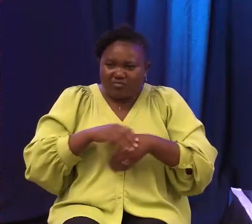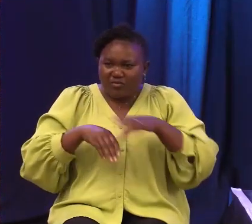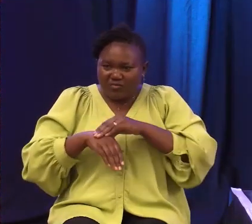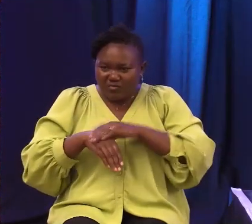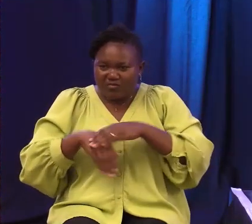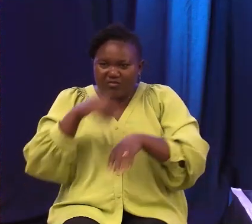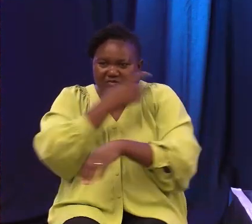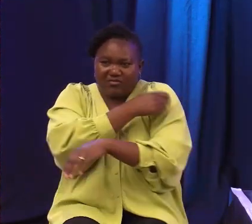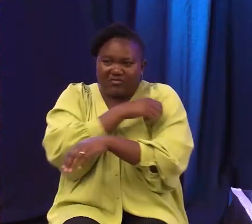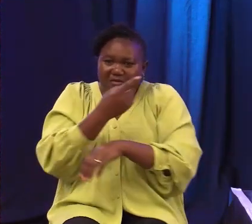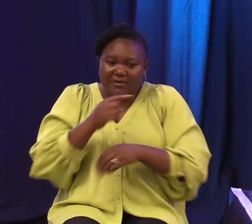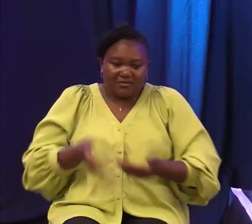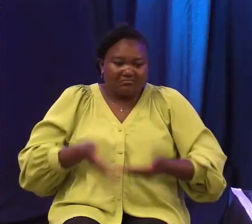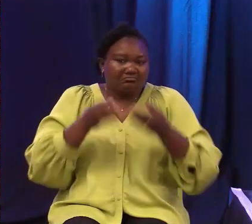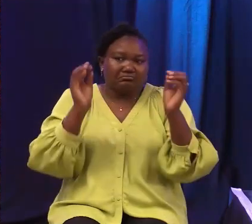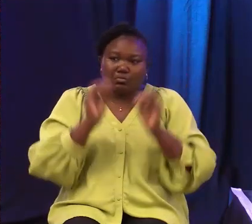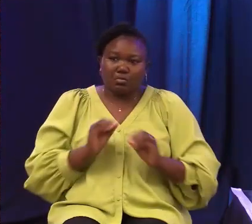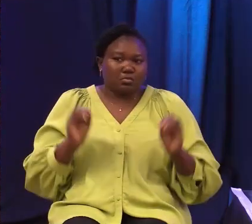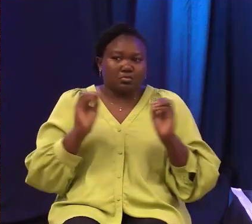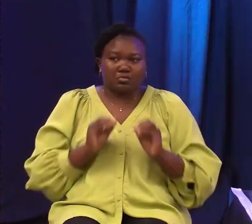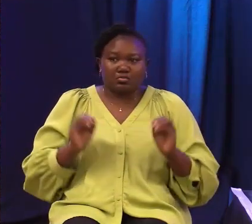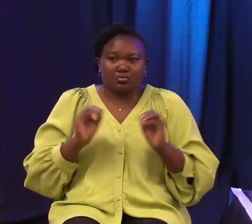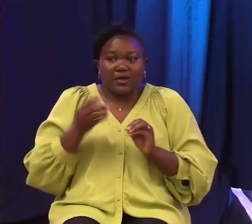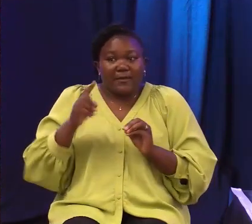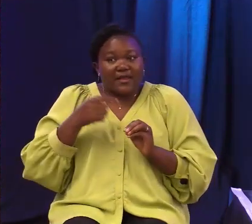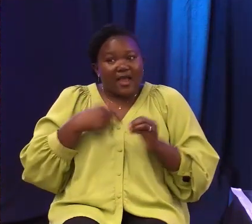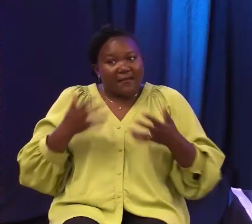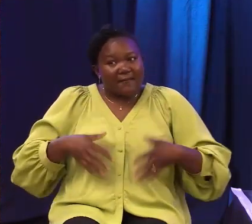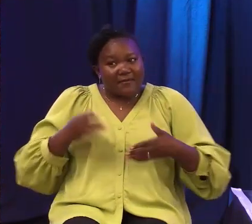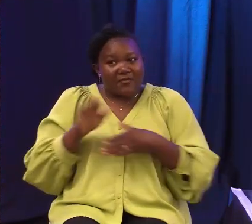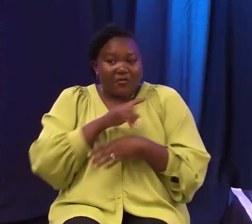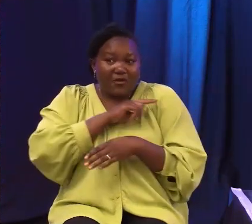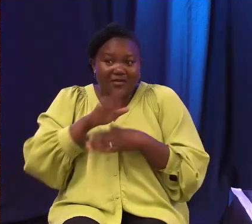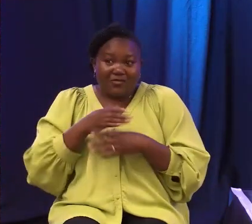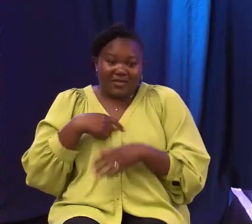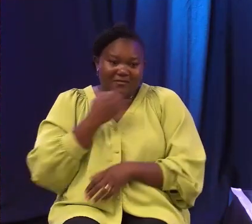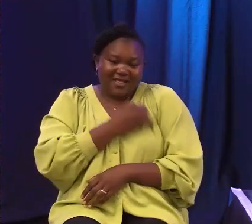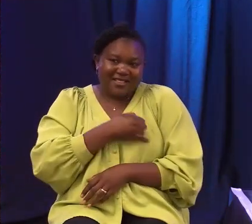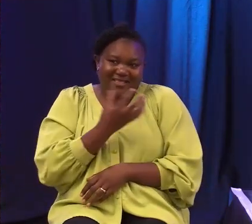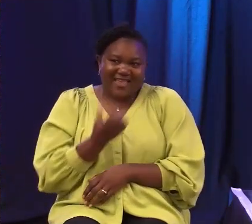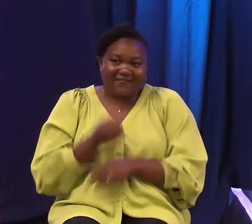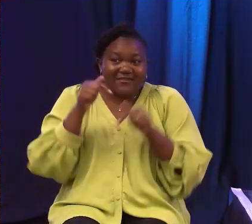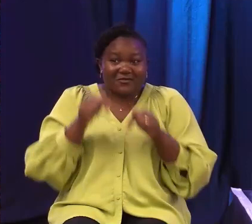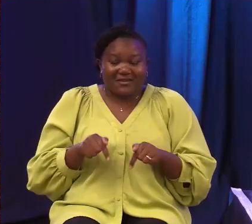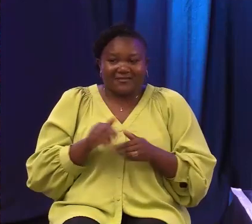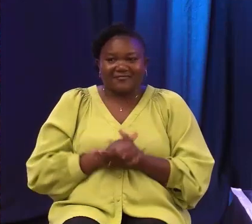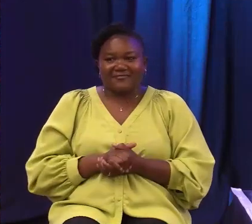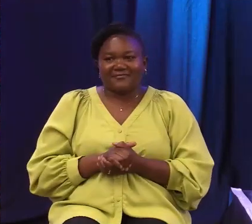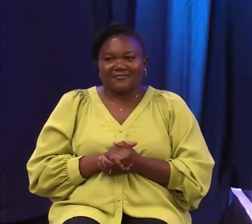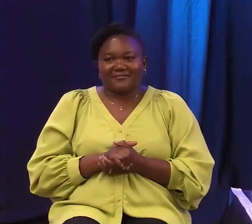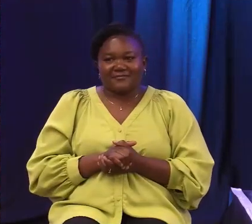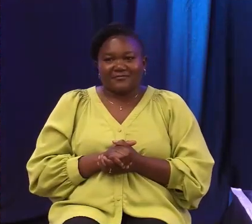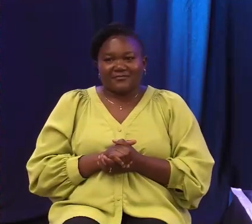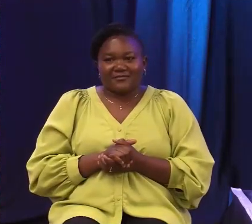but nothing helped. But I'm happy to be alive today.